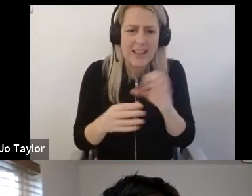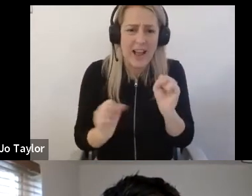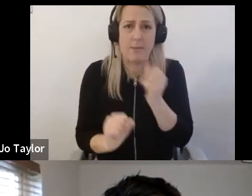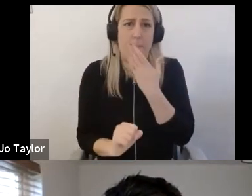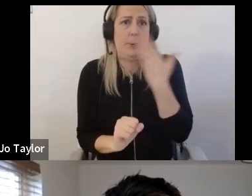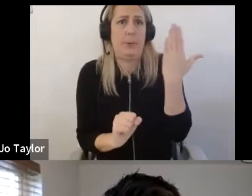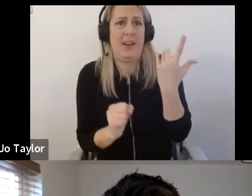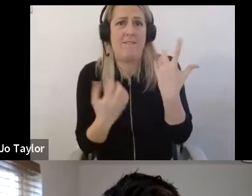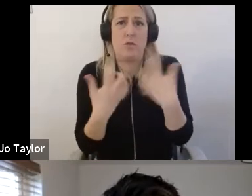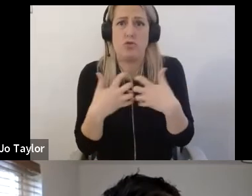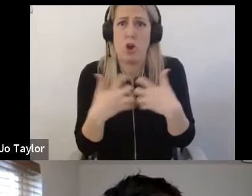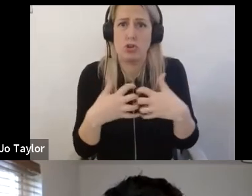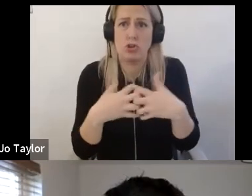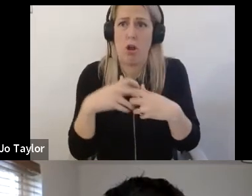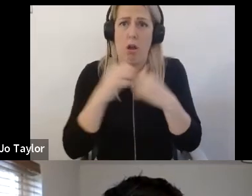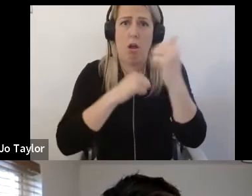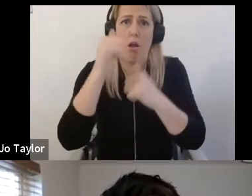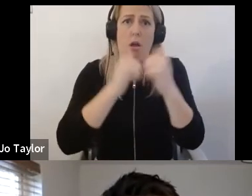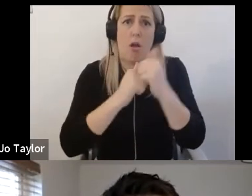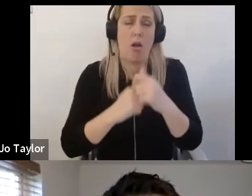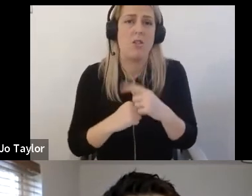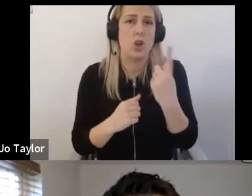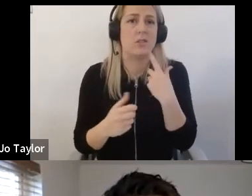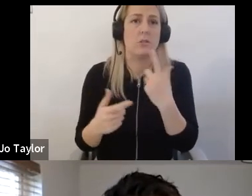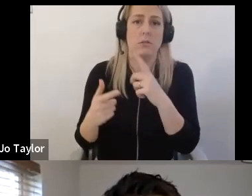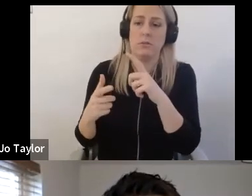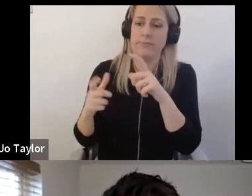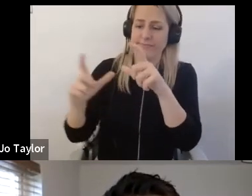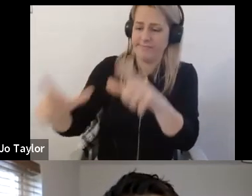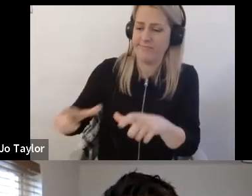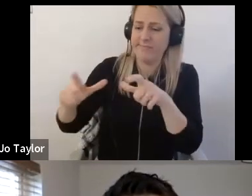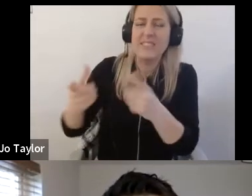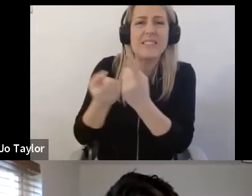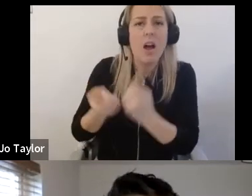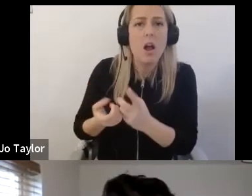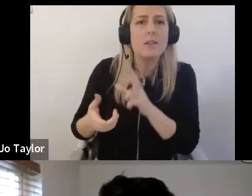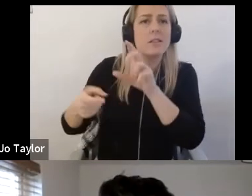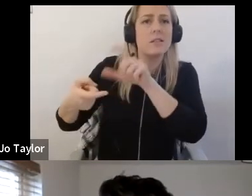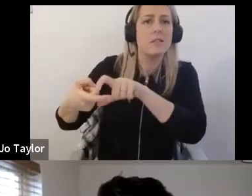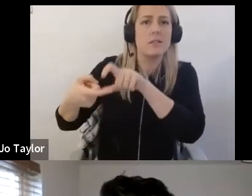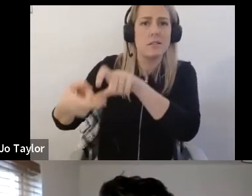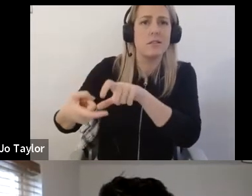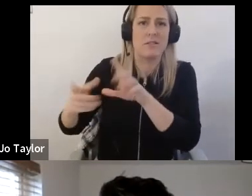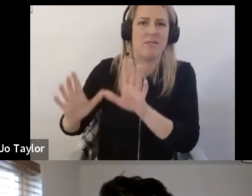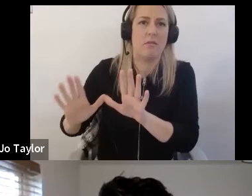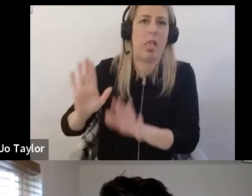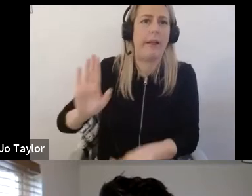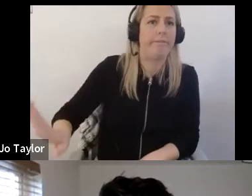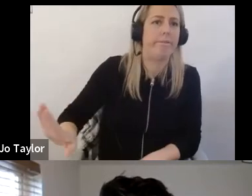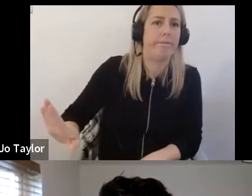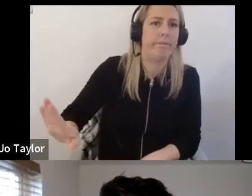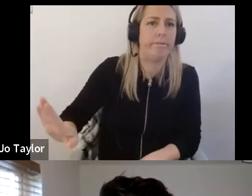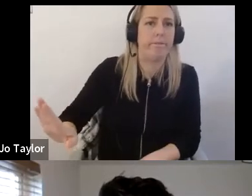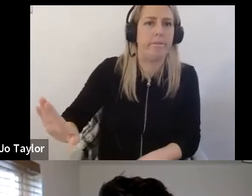support that. And then it just sits in a cupboard somewhere in a classroom collecting dust. And so I just wanted to kind of highlight